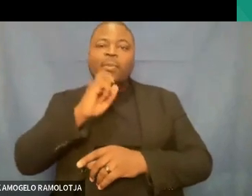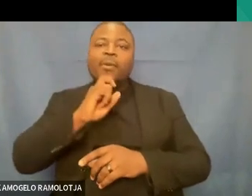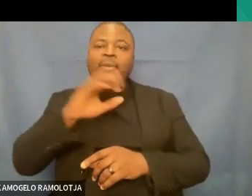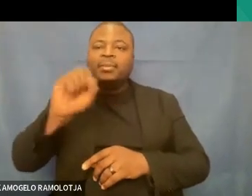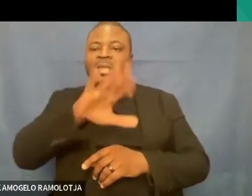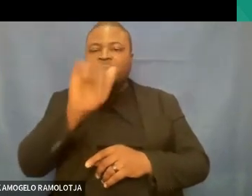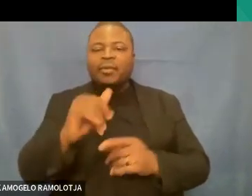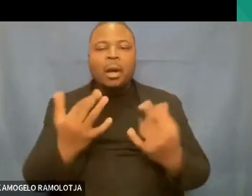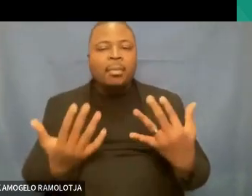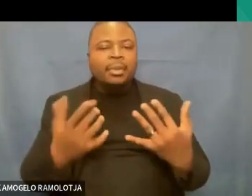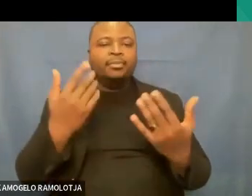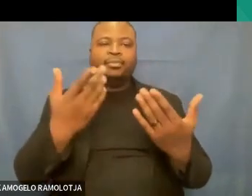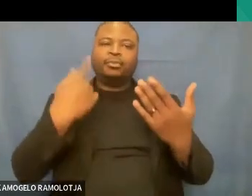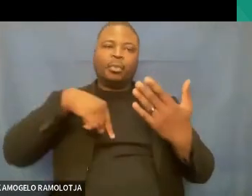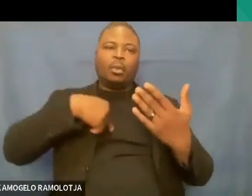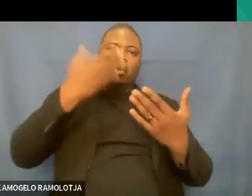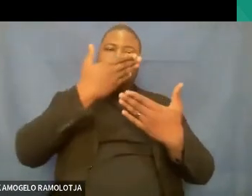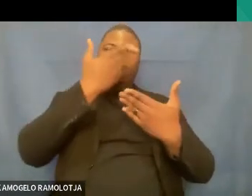operate on